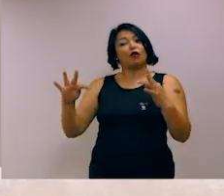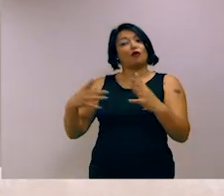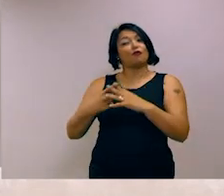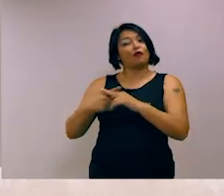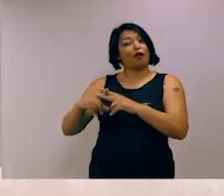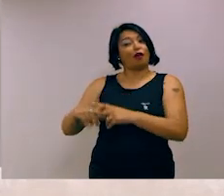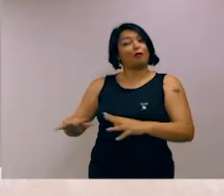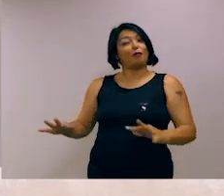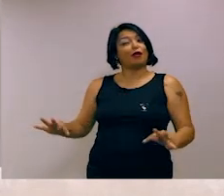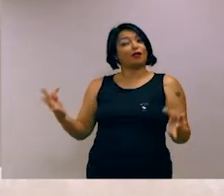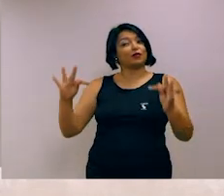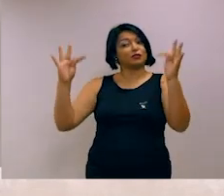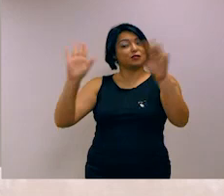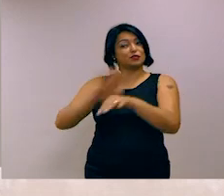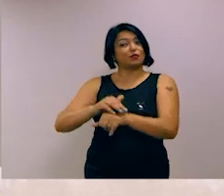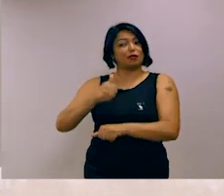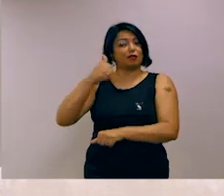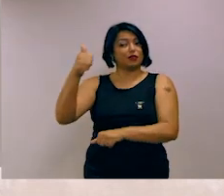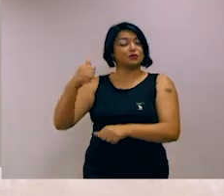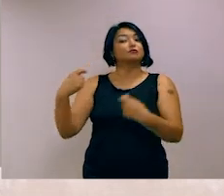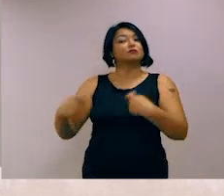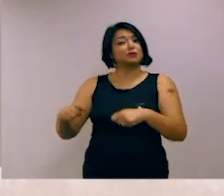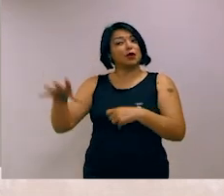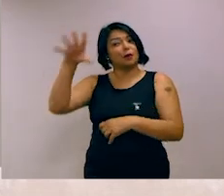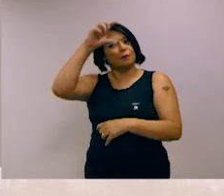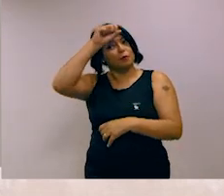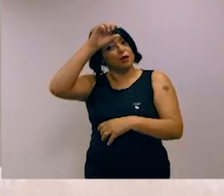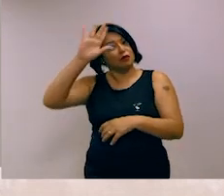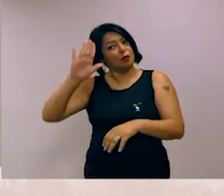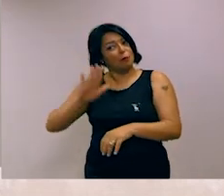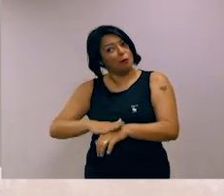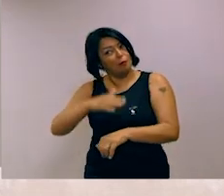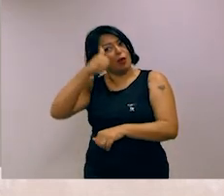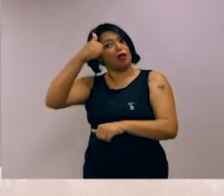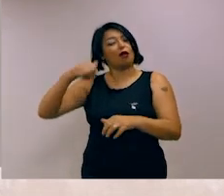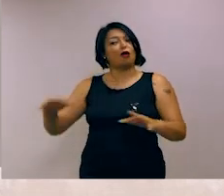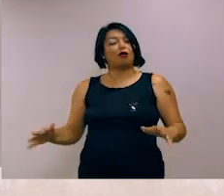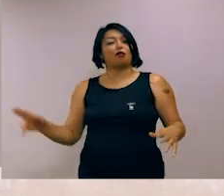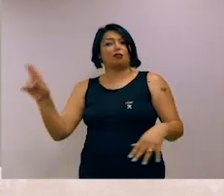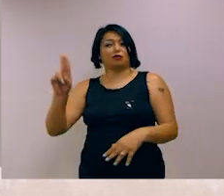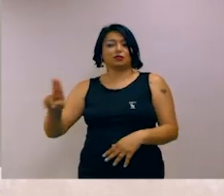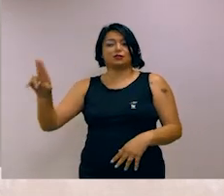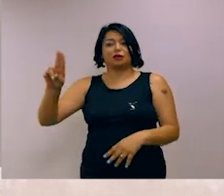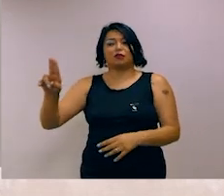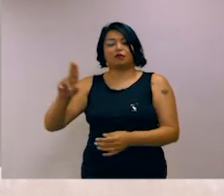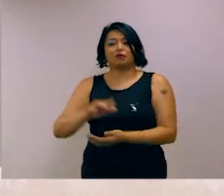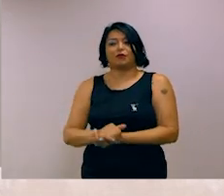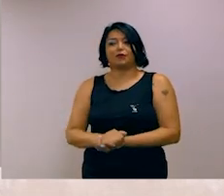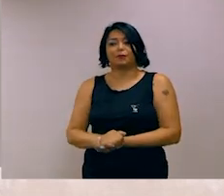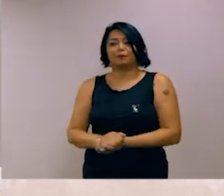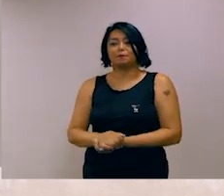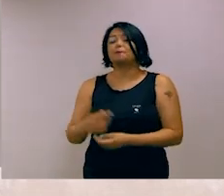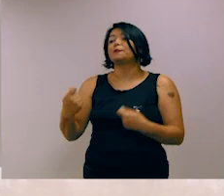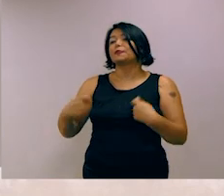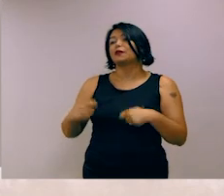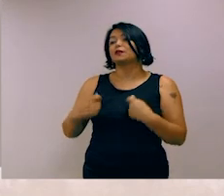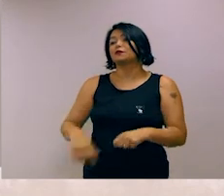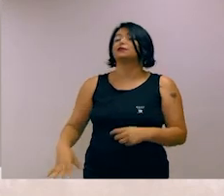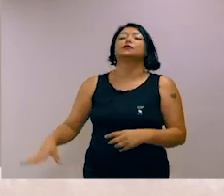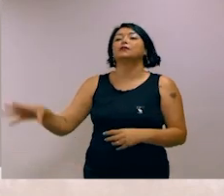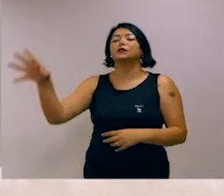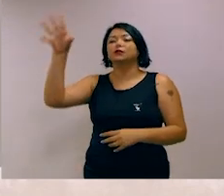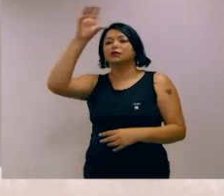economics and our model can help us do that. It can help us understand how to create attention, what is friction,